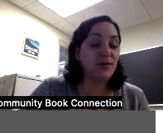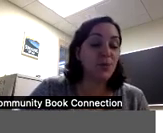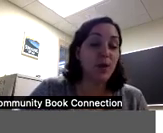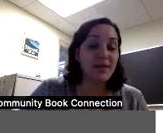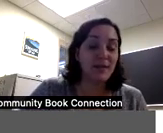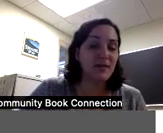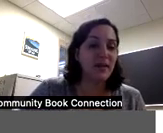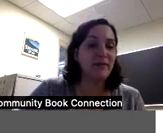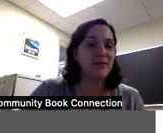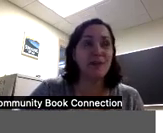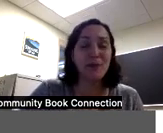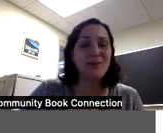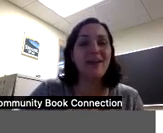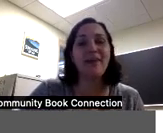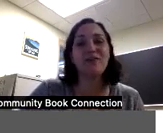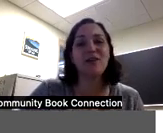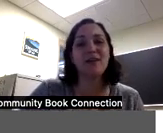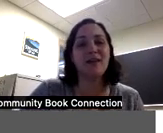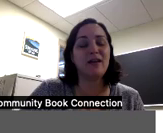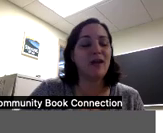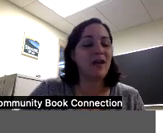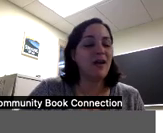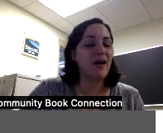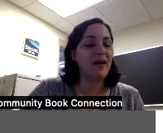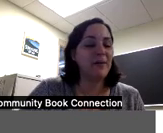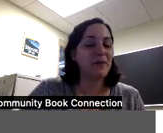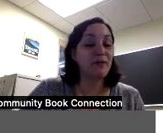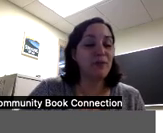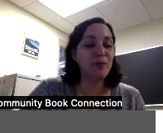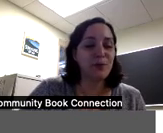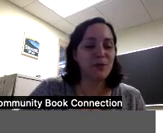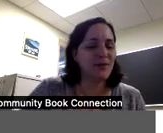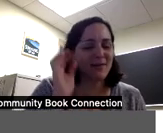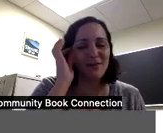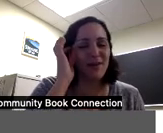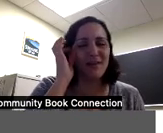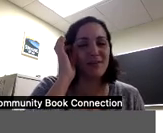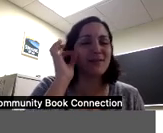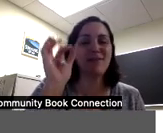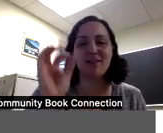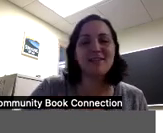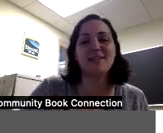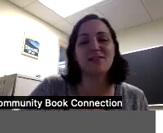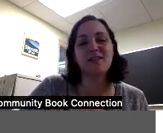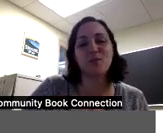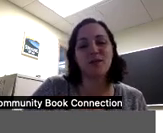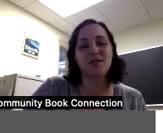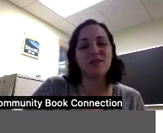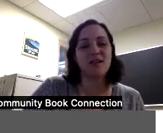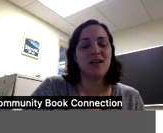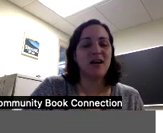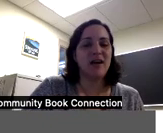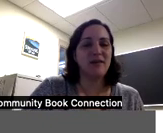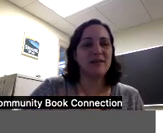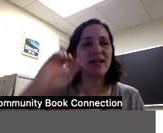only reproduce once a year in summer after a full moon. So it's a very specific condition in